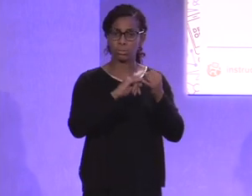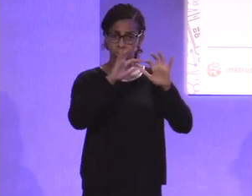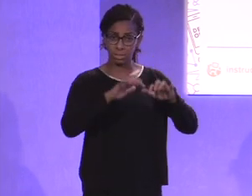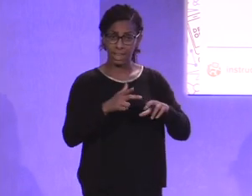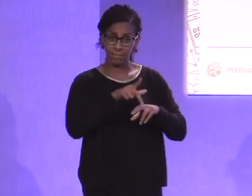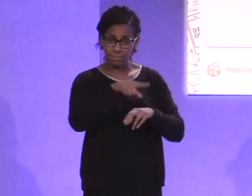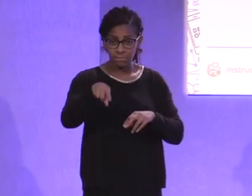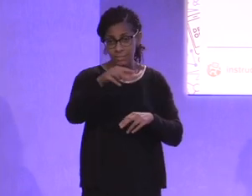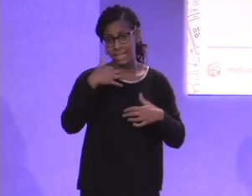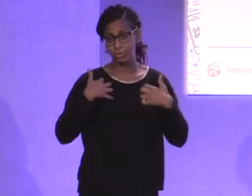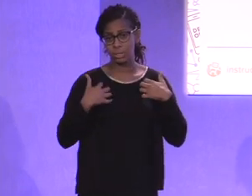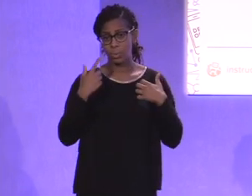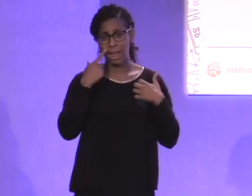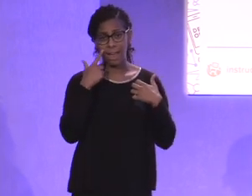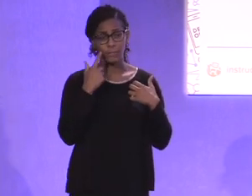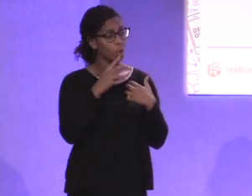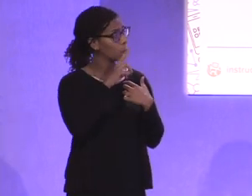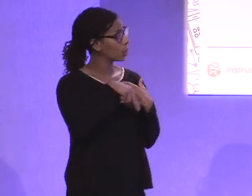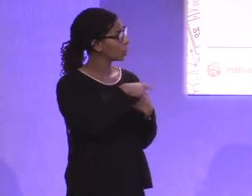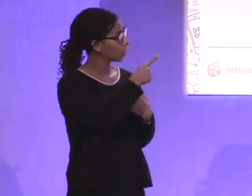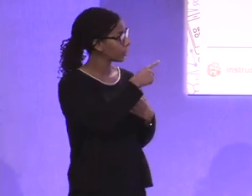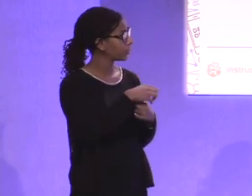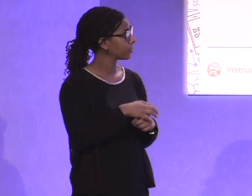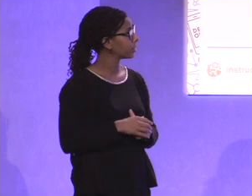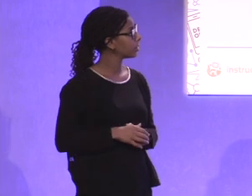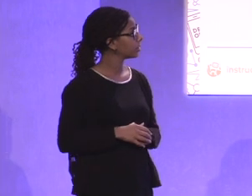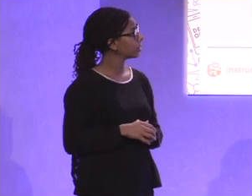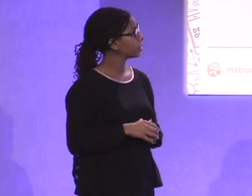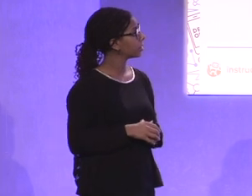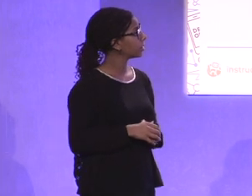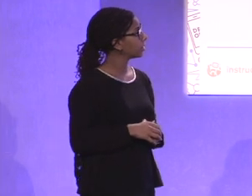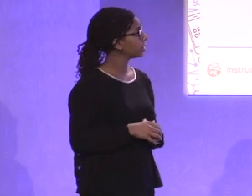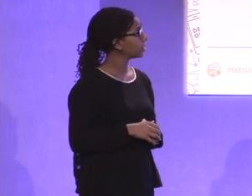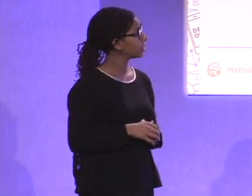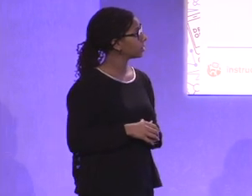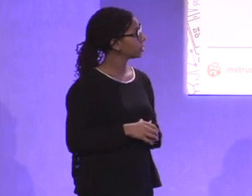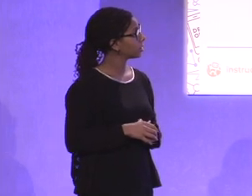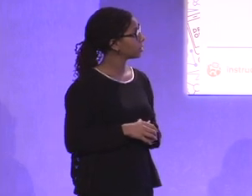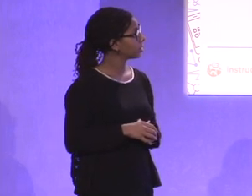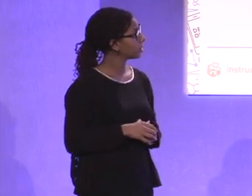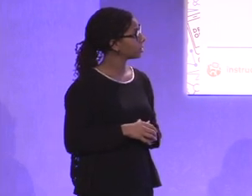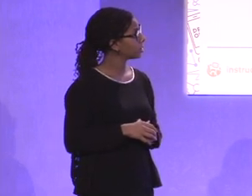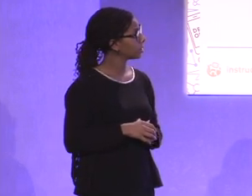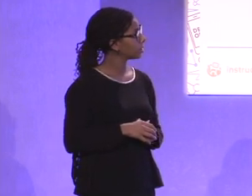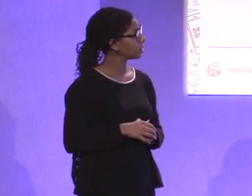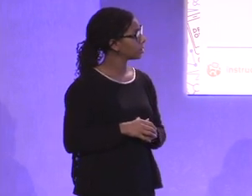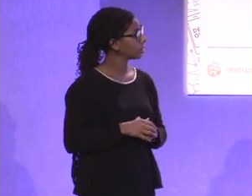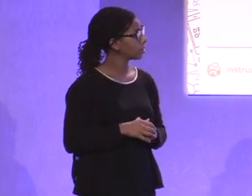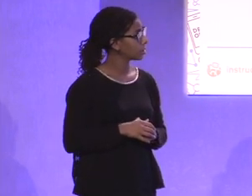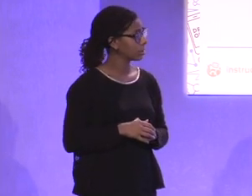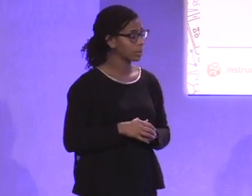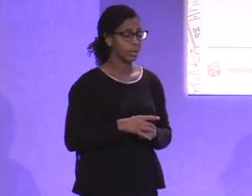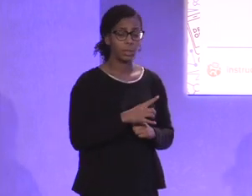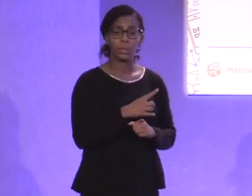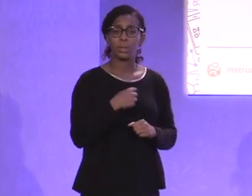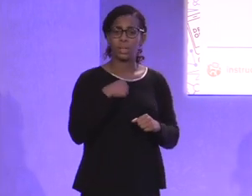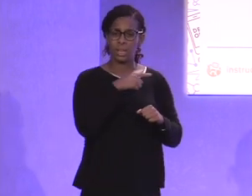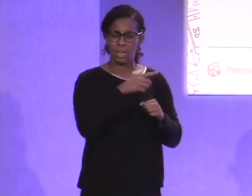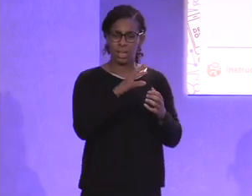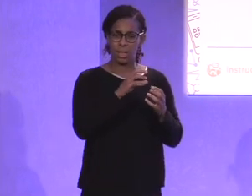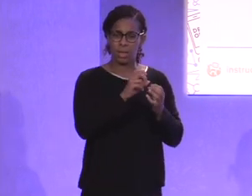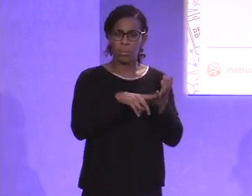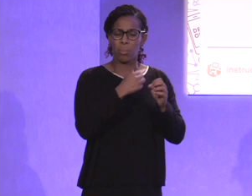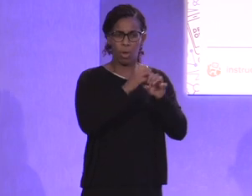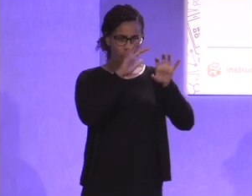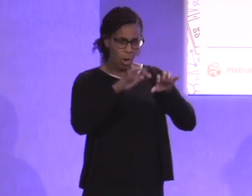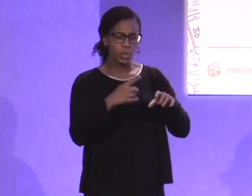if you want to have a look. We speak about how we have used it over time. We also chat a bit with some